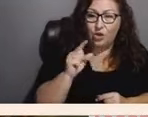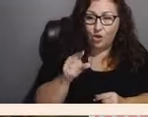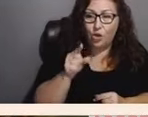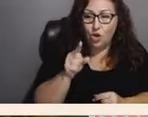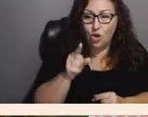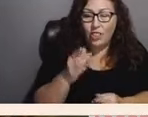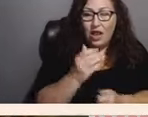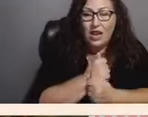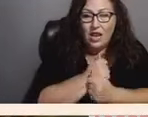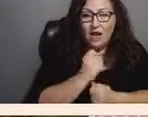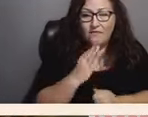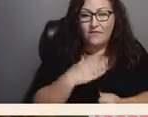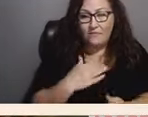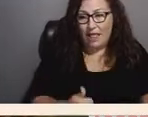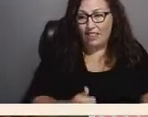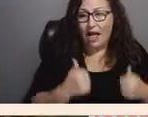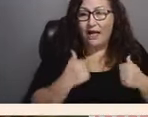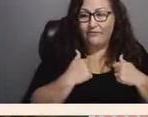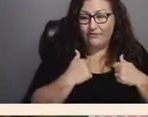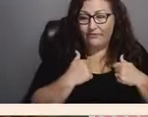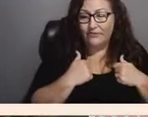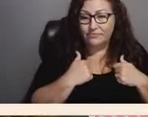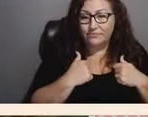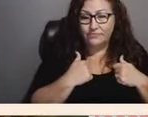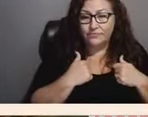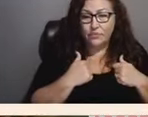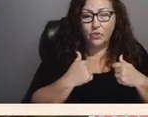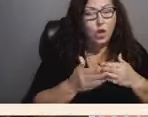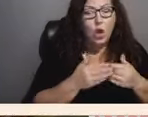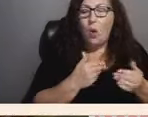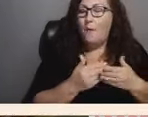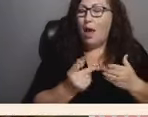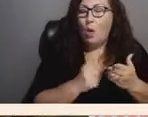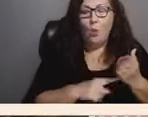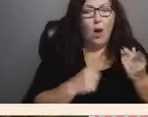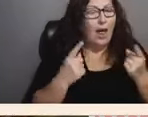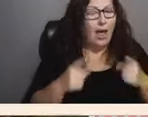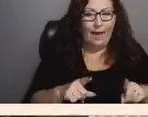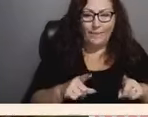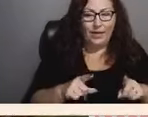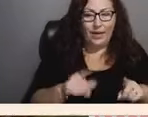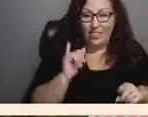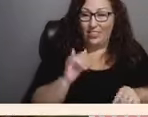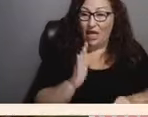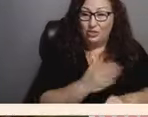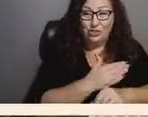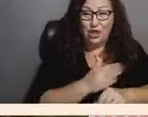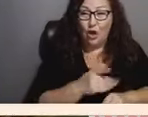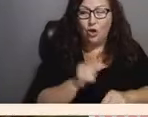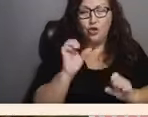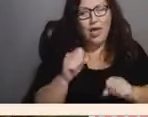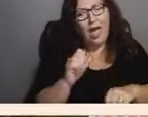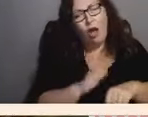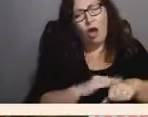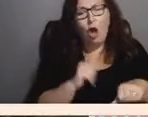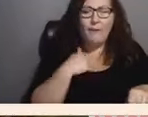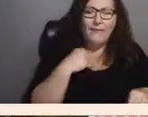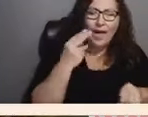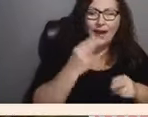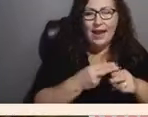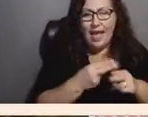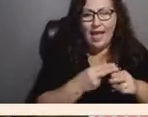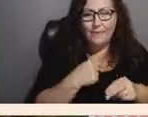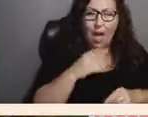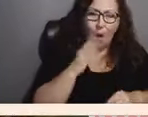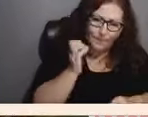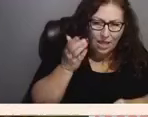my life. No matter what happened, that song, you can call my name, I will be